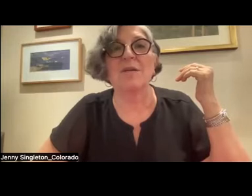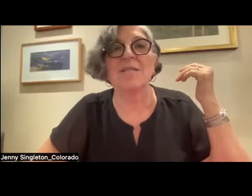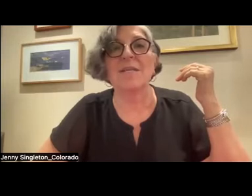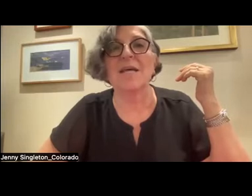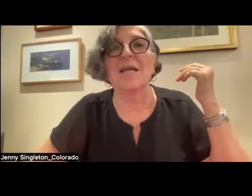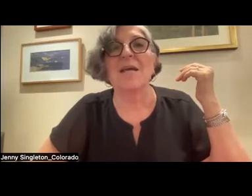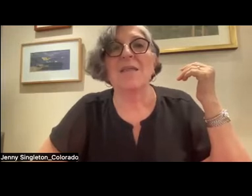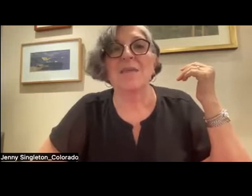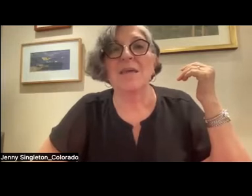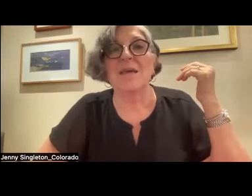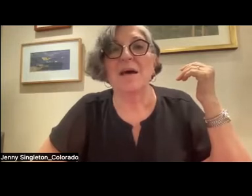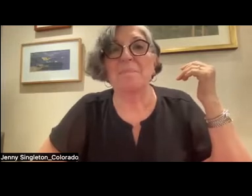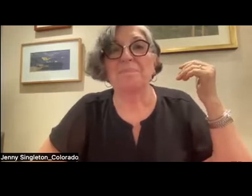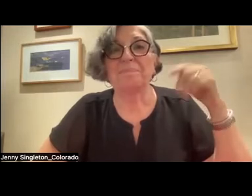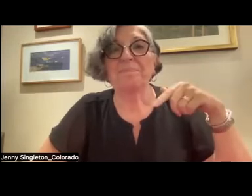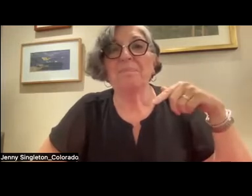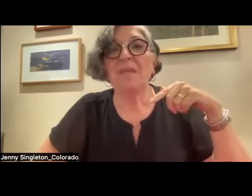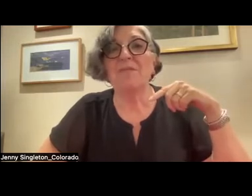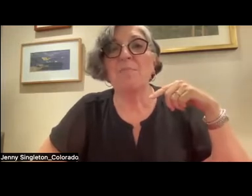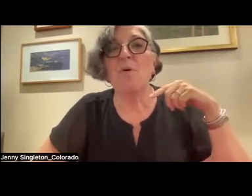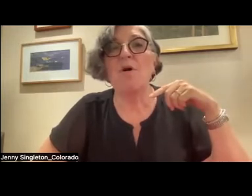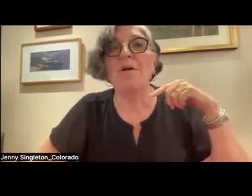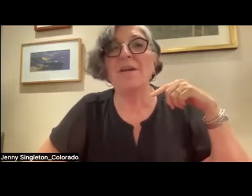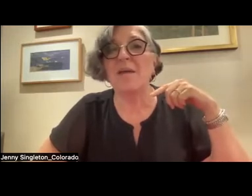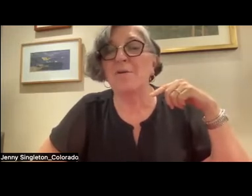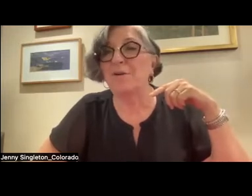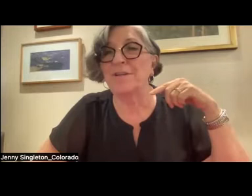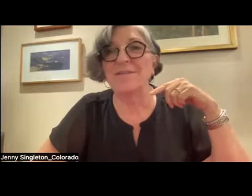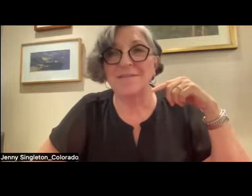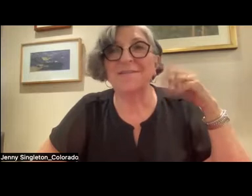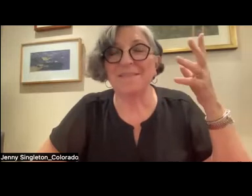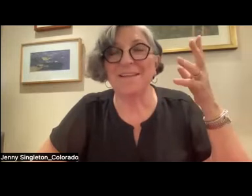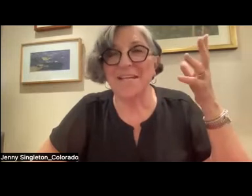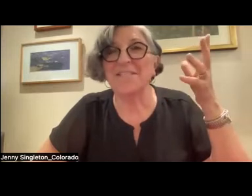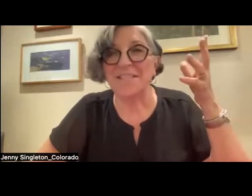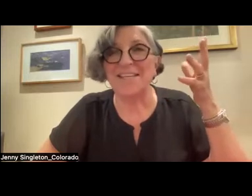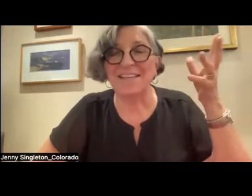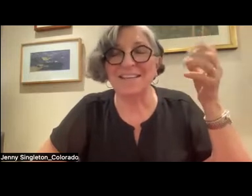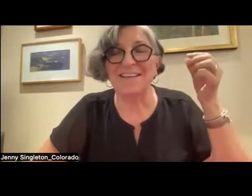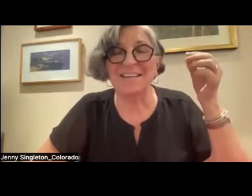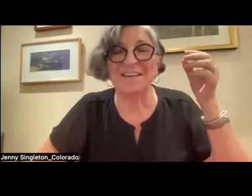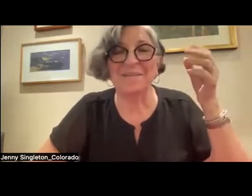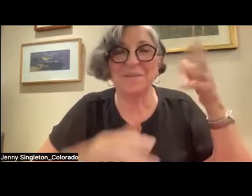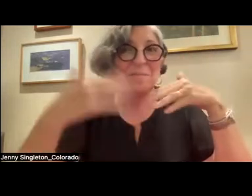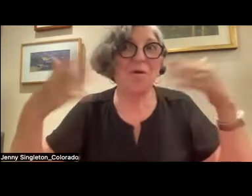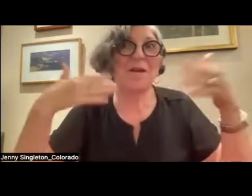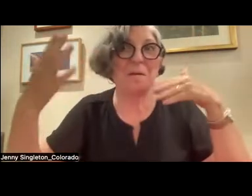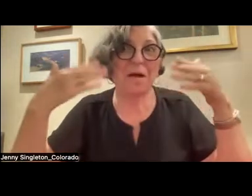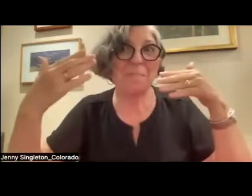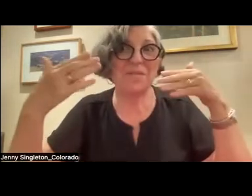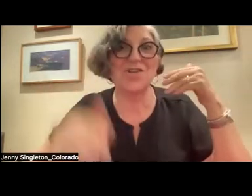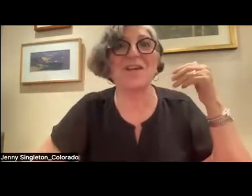sign, you can see that the more neighborhood density, the